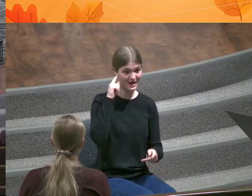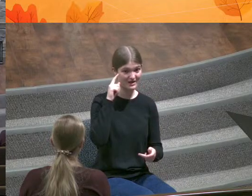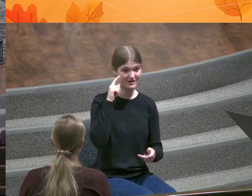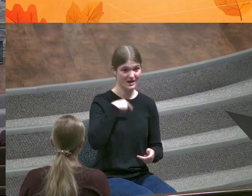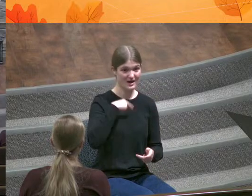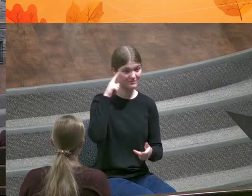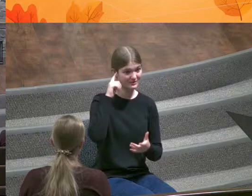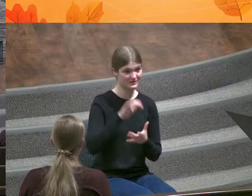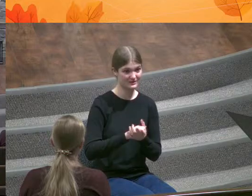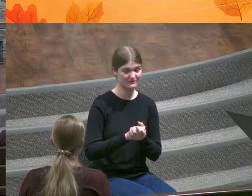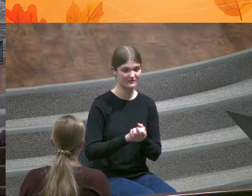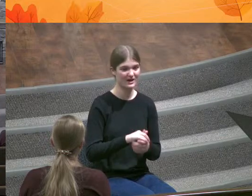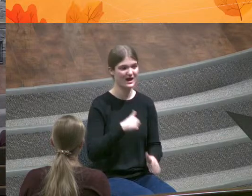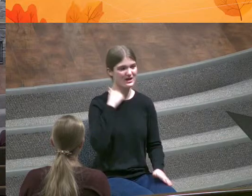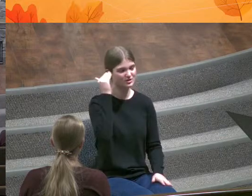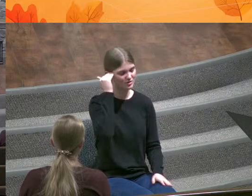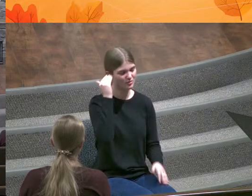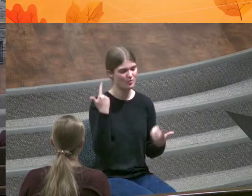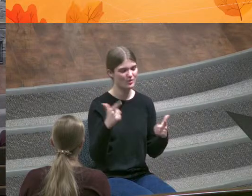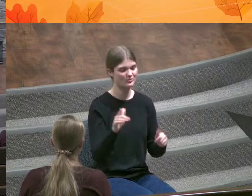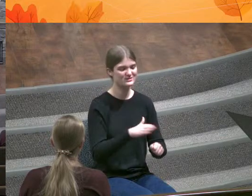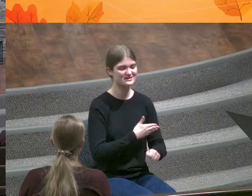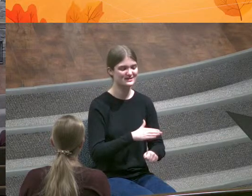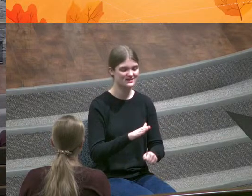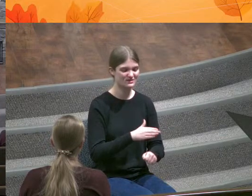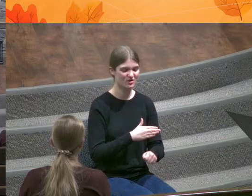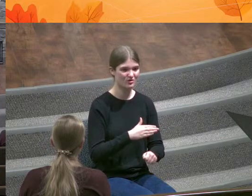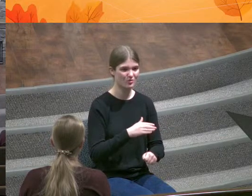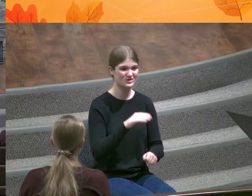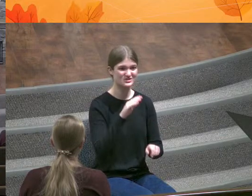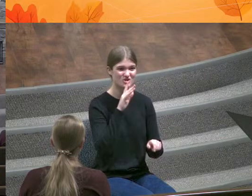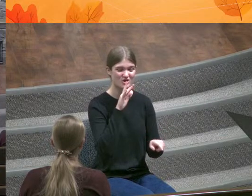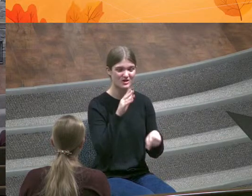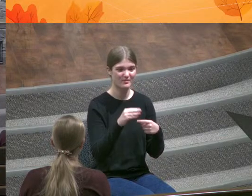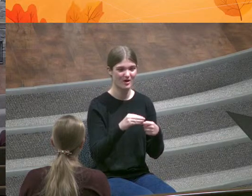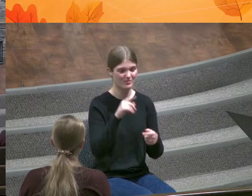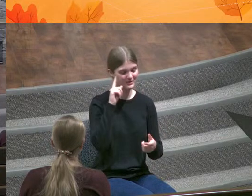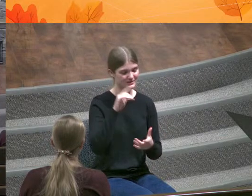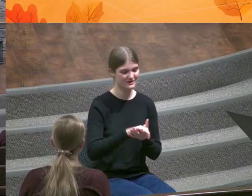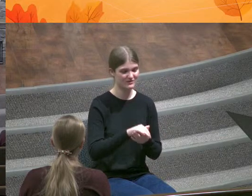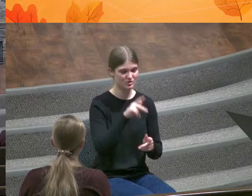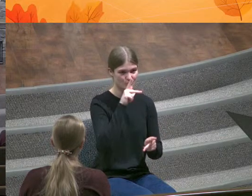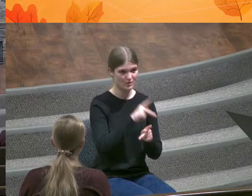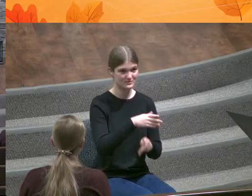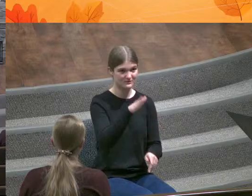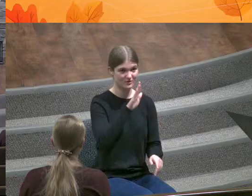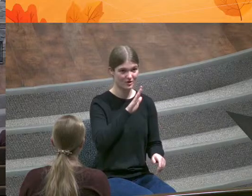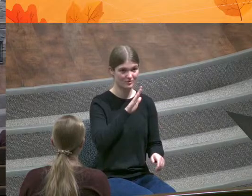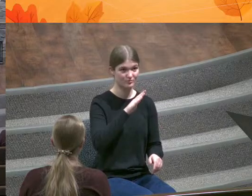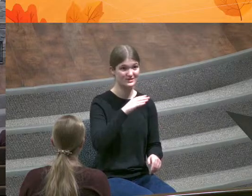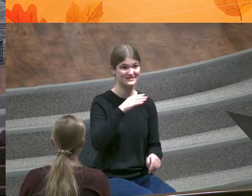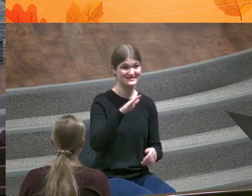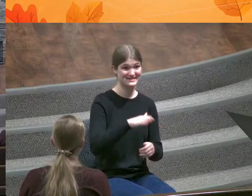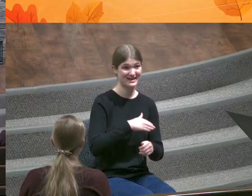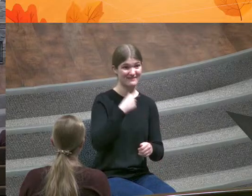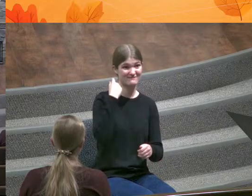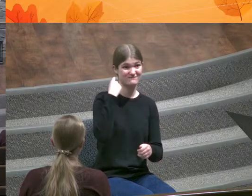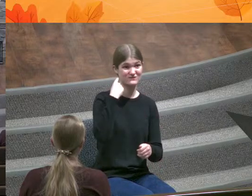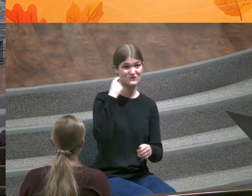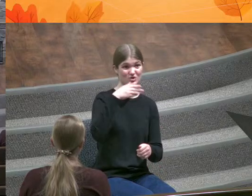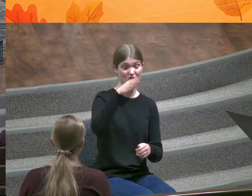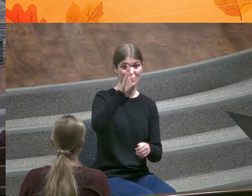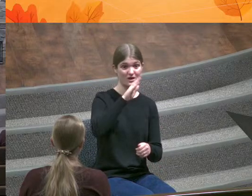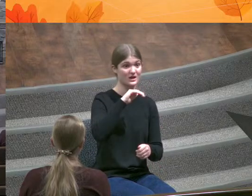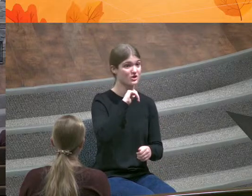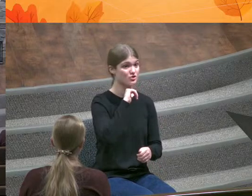said, I know when we're singing that song, we're talking about believing in the promise of God. We're singing to God. We're not singing to an